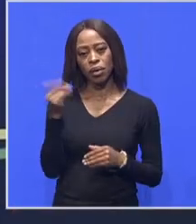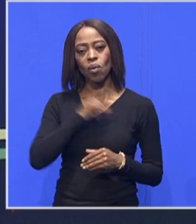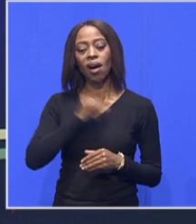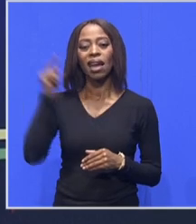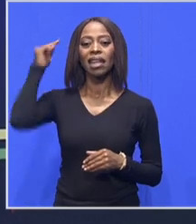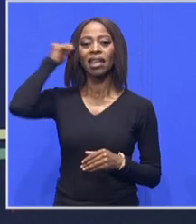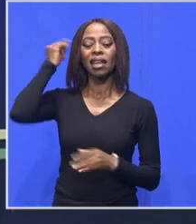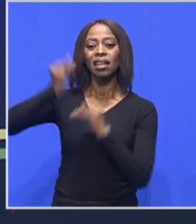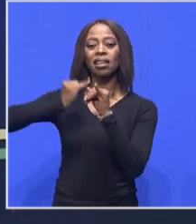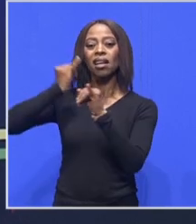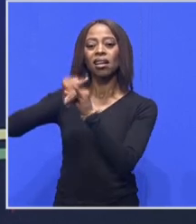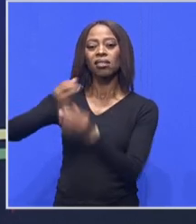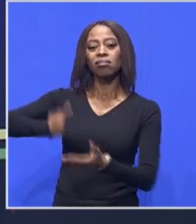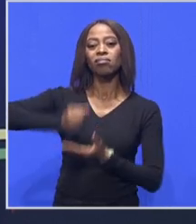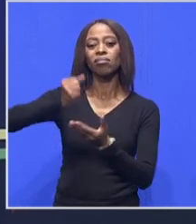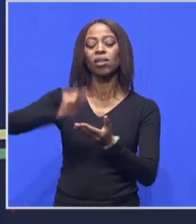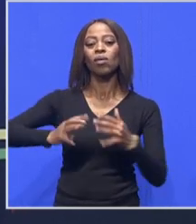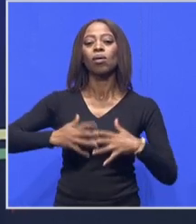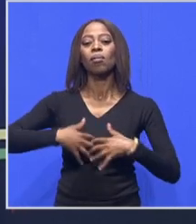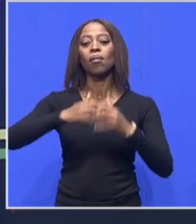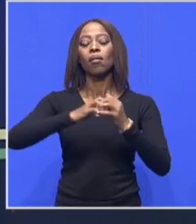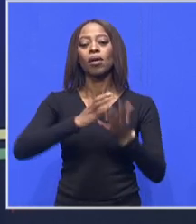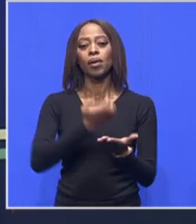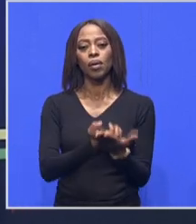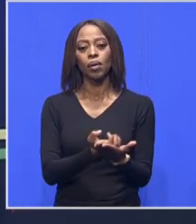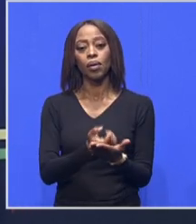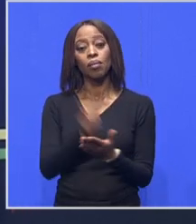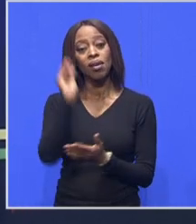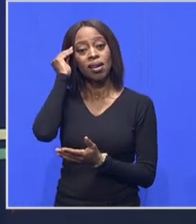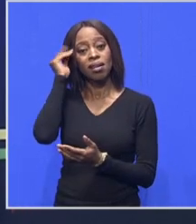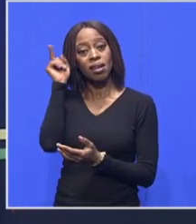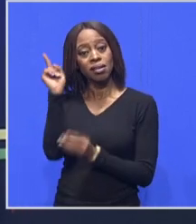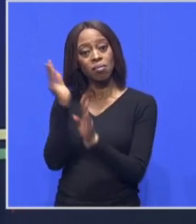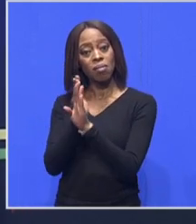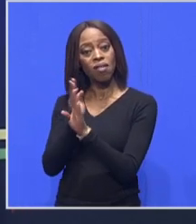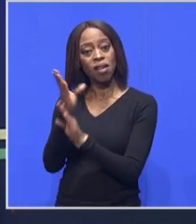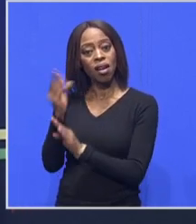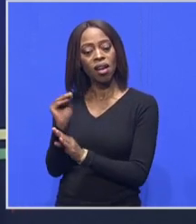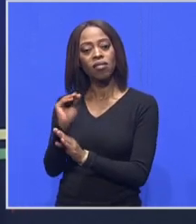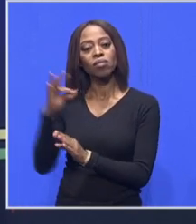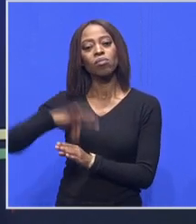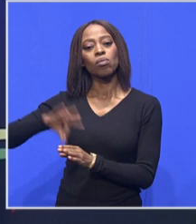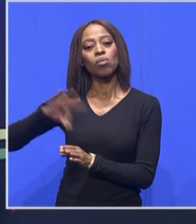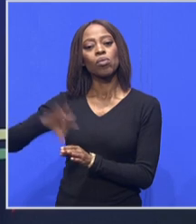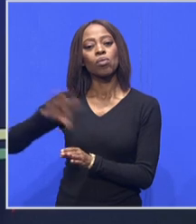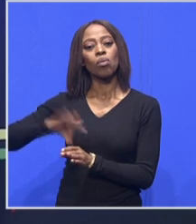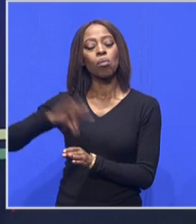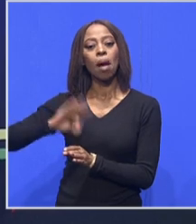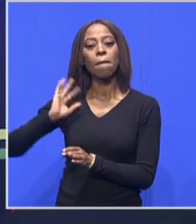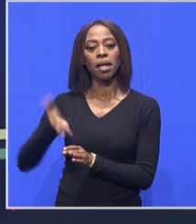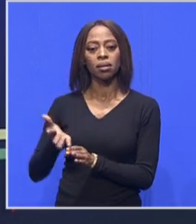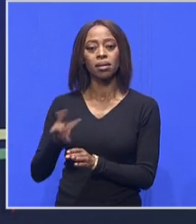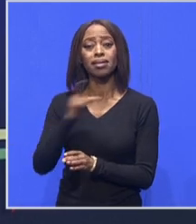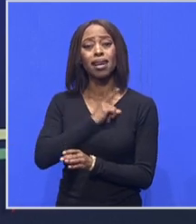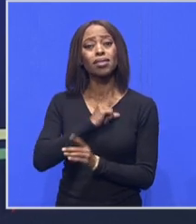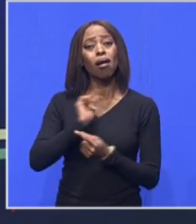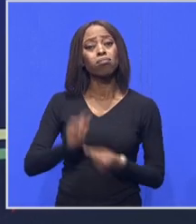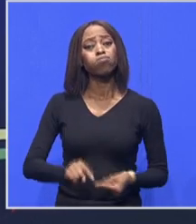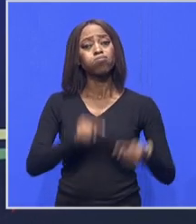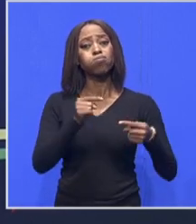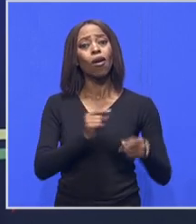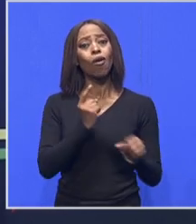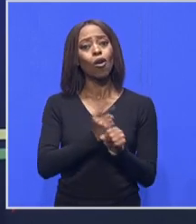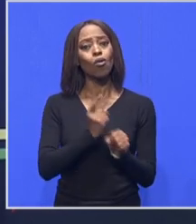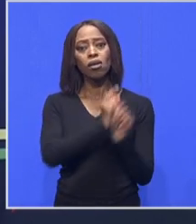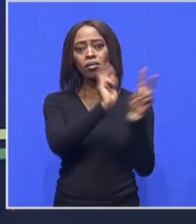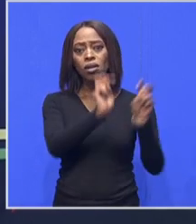will revive South Africa's economy. It's naive. The only interest the private sector has is the accumulation of profit, which is why we're always opposed to the privatization of